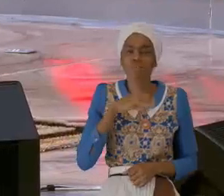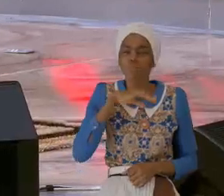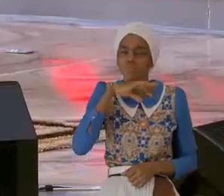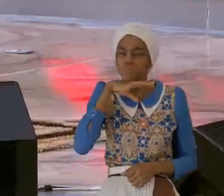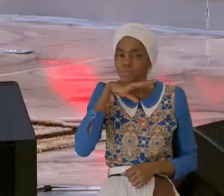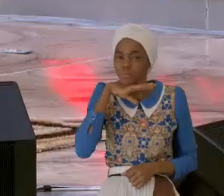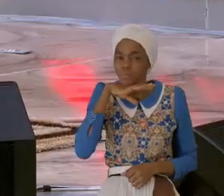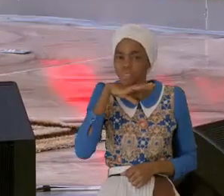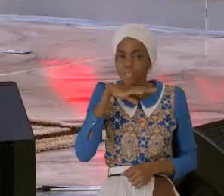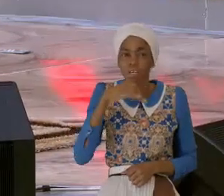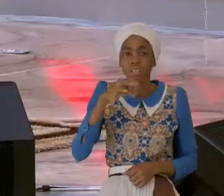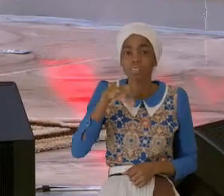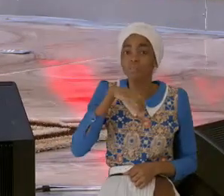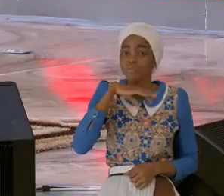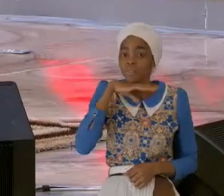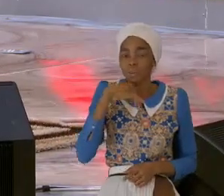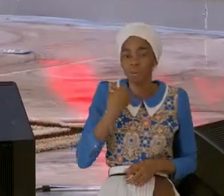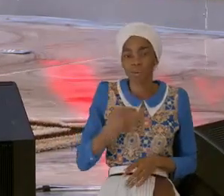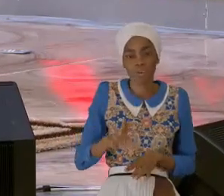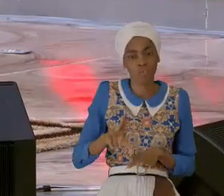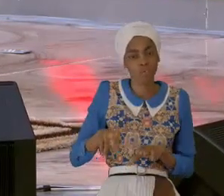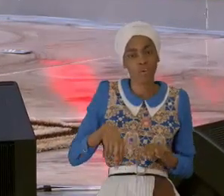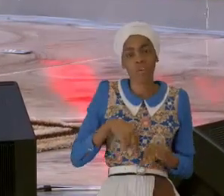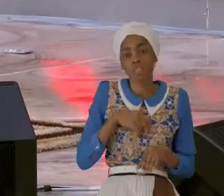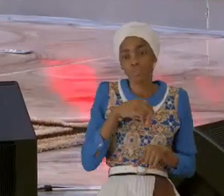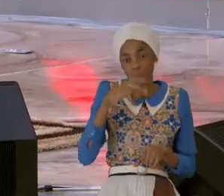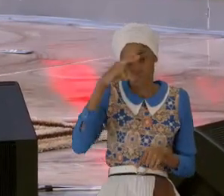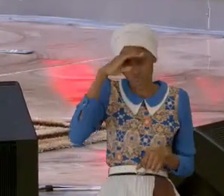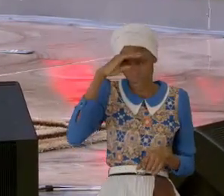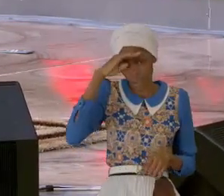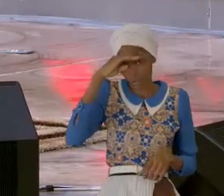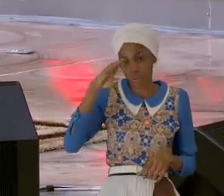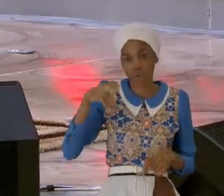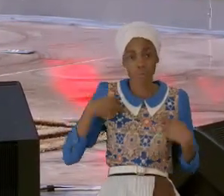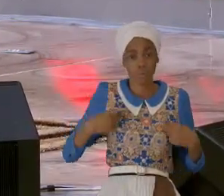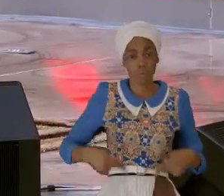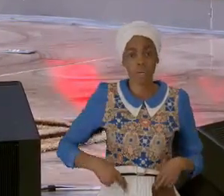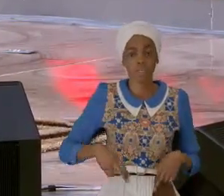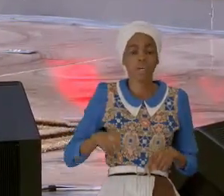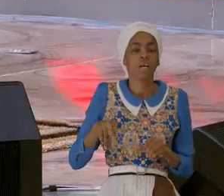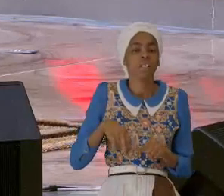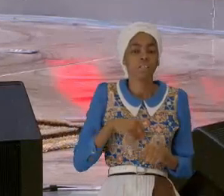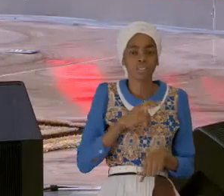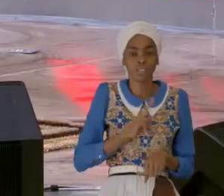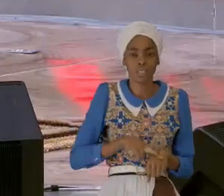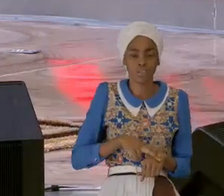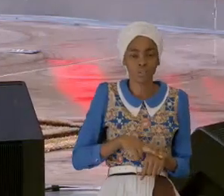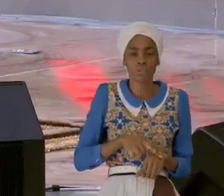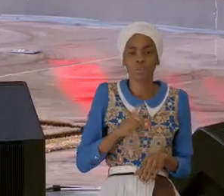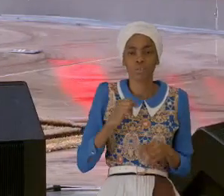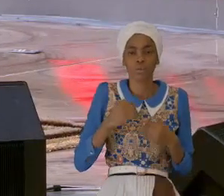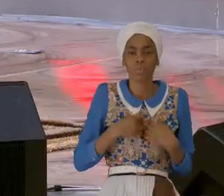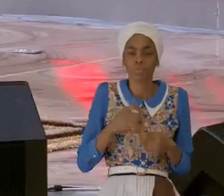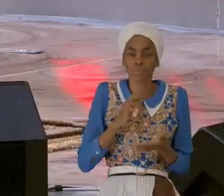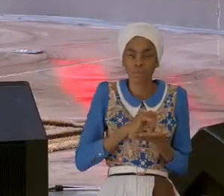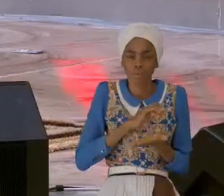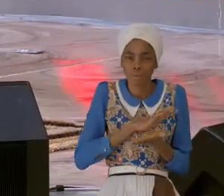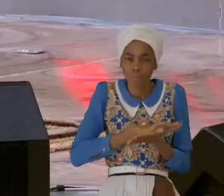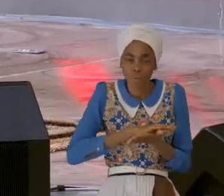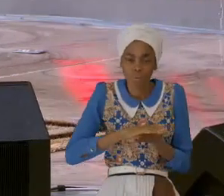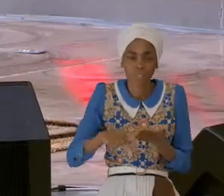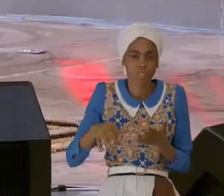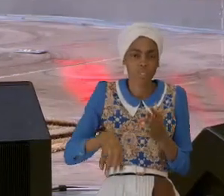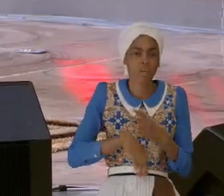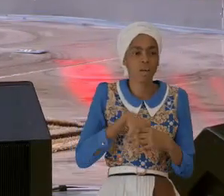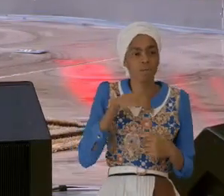depravity of the human nature that spoils everything. Purge it out. Purge out, therefore, the